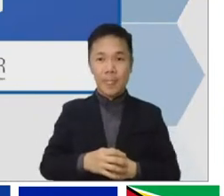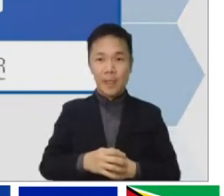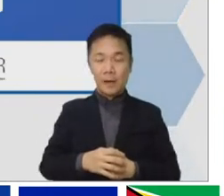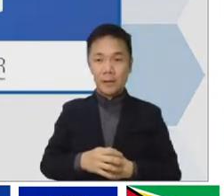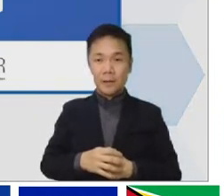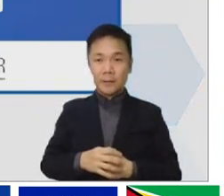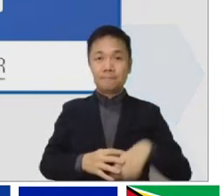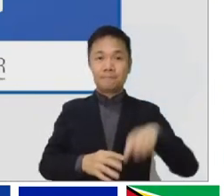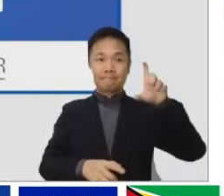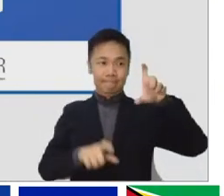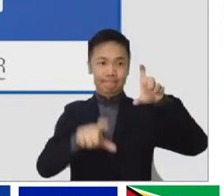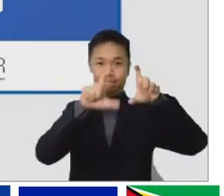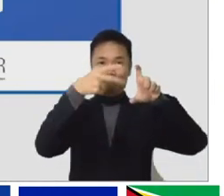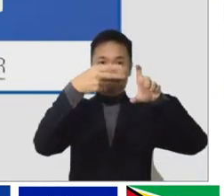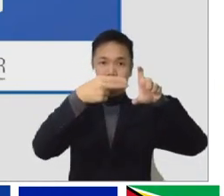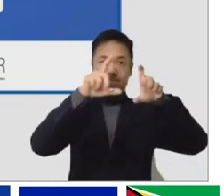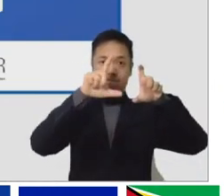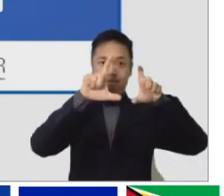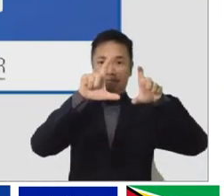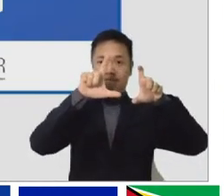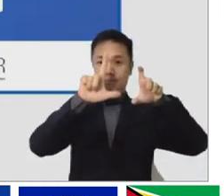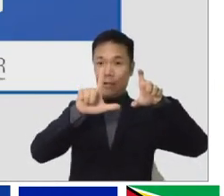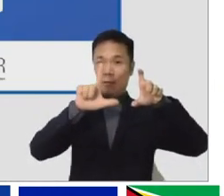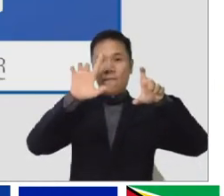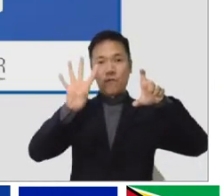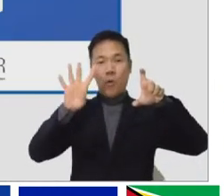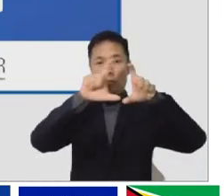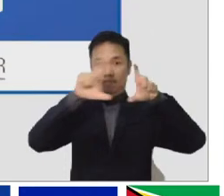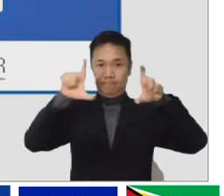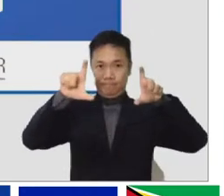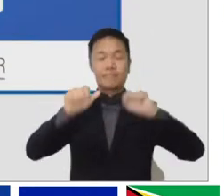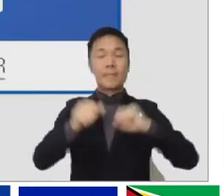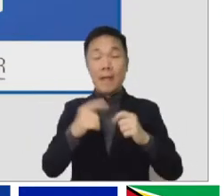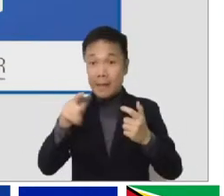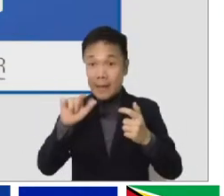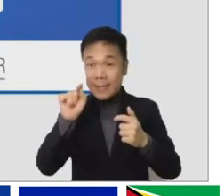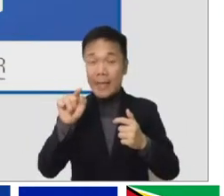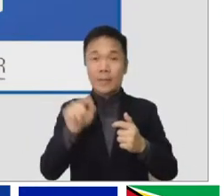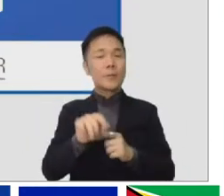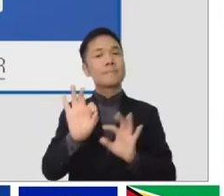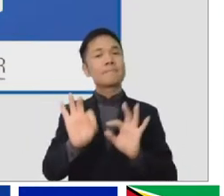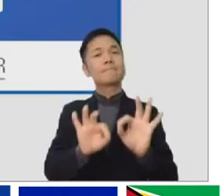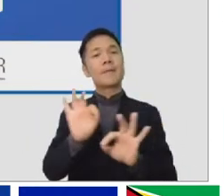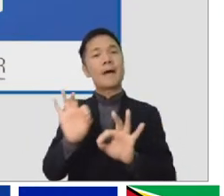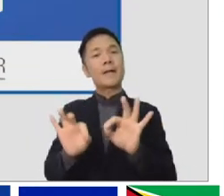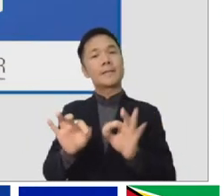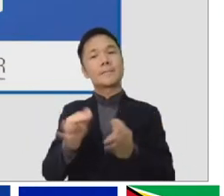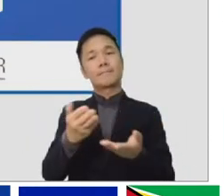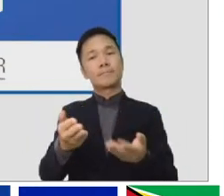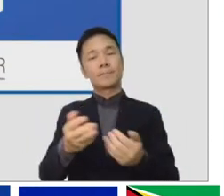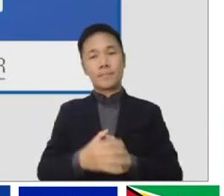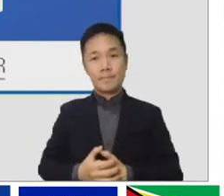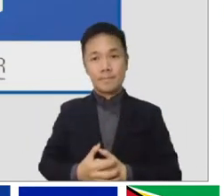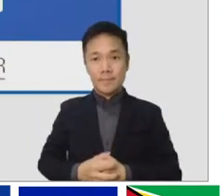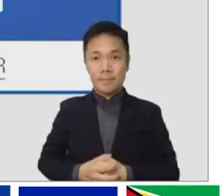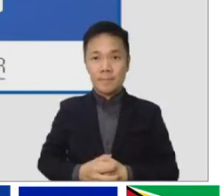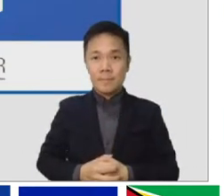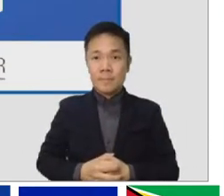way you will be able to ask questions as the panelists present